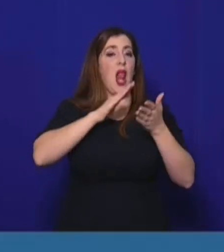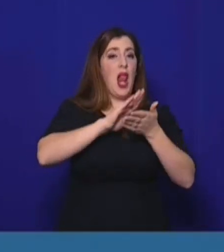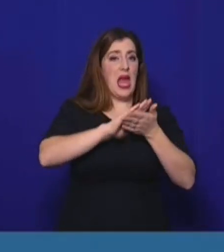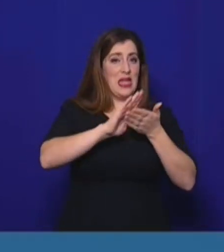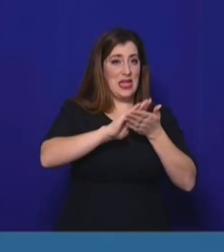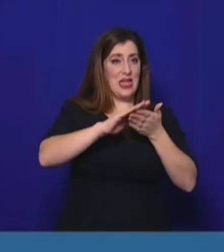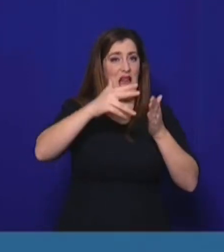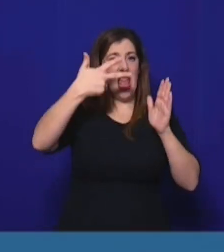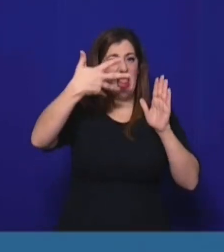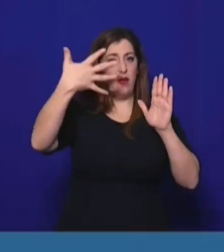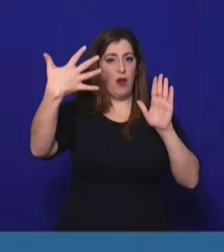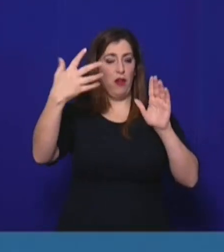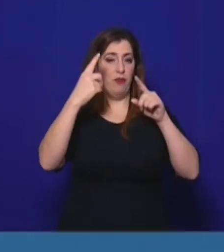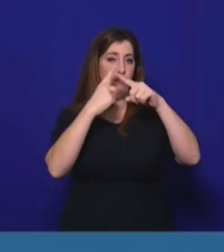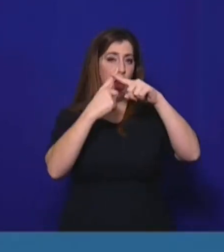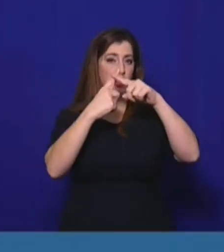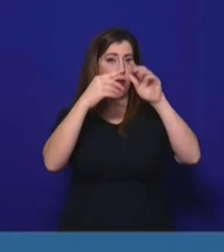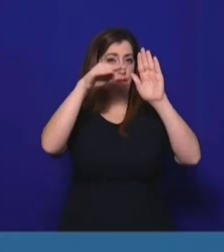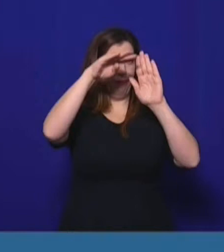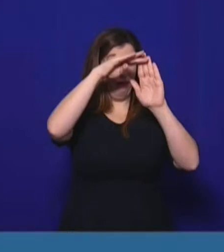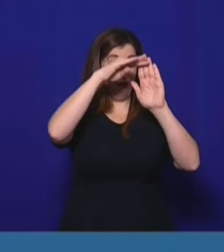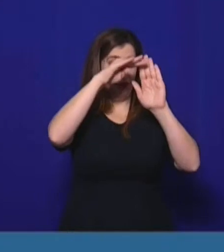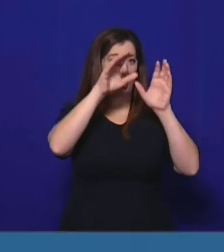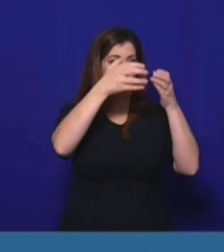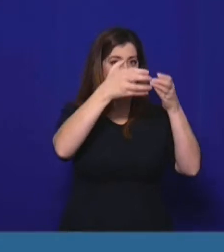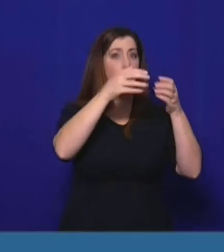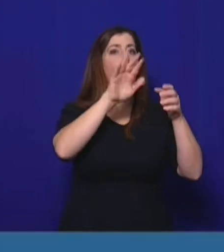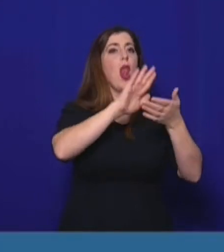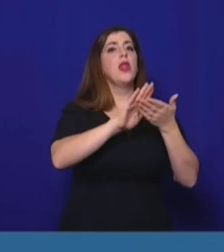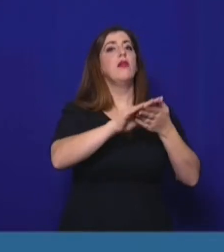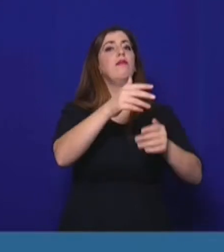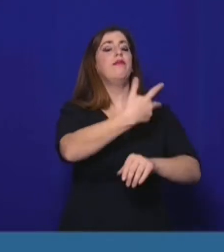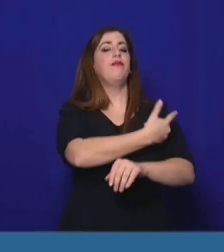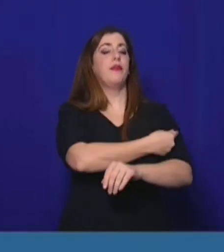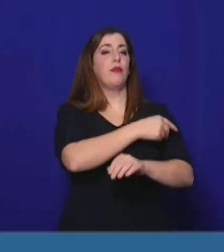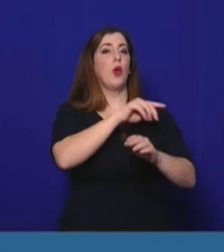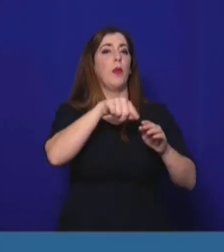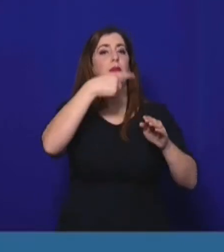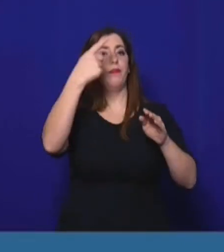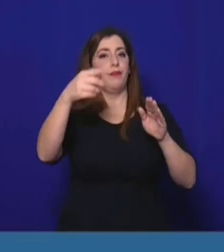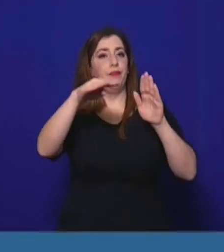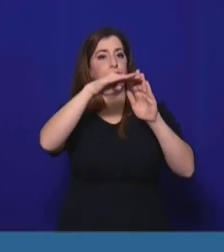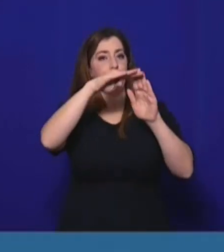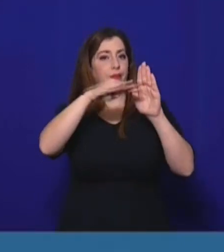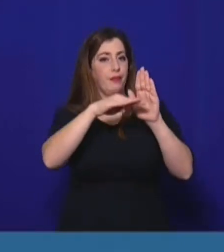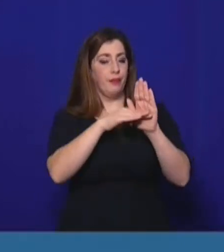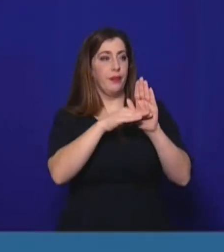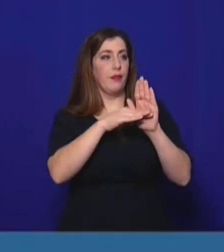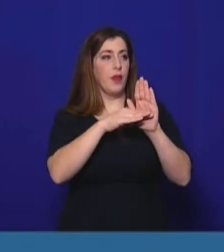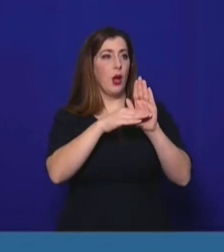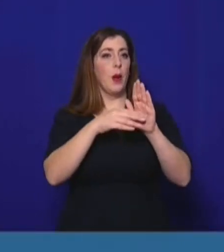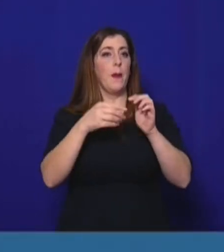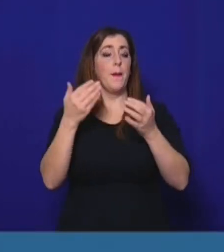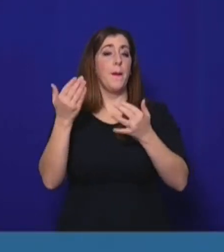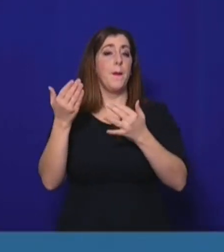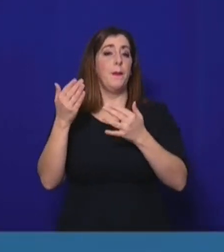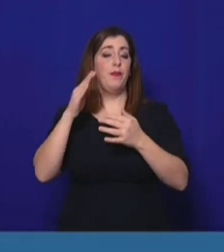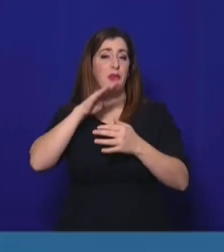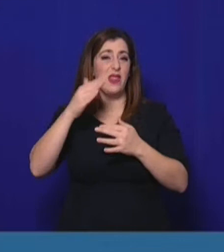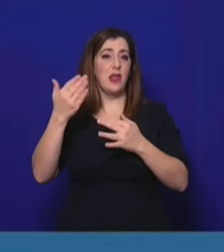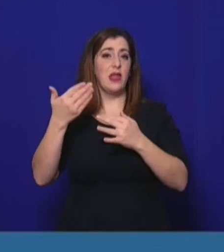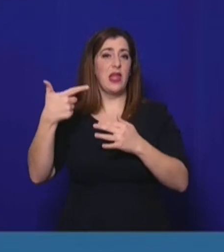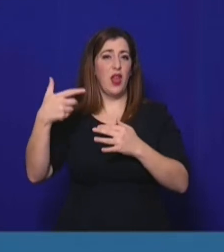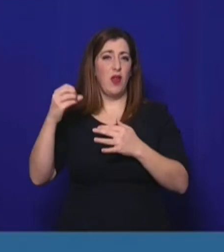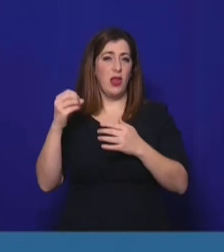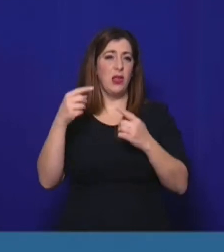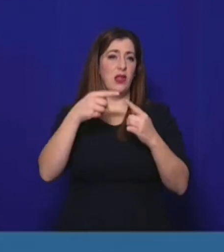ħankunu qegħdin ninżlu wkoll għall-age group ta' warajh li dawn ikunu mbagħad bejn is-70 u l-80 persons li tal-età